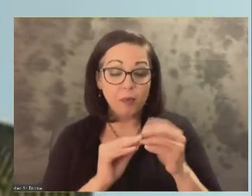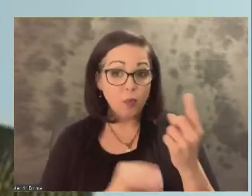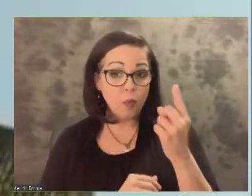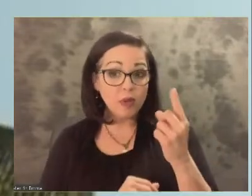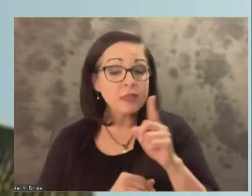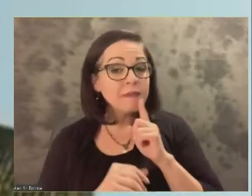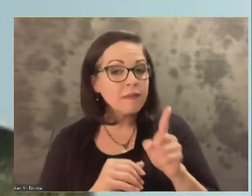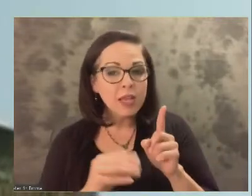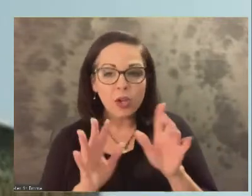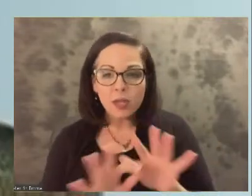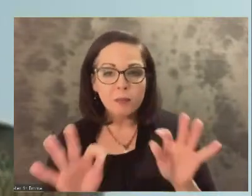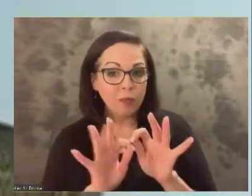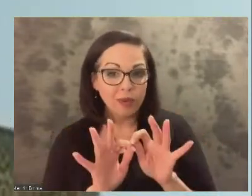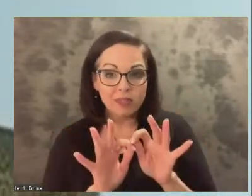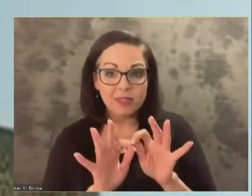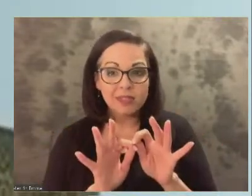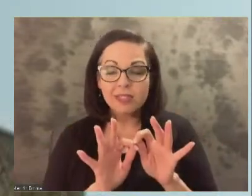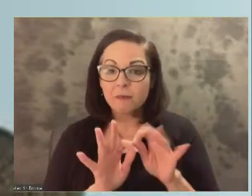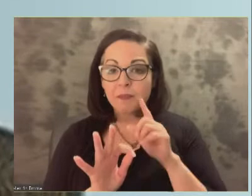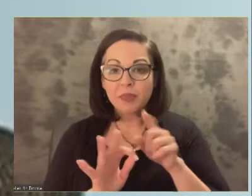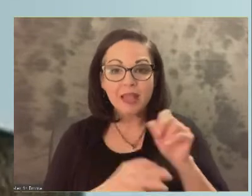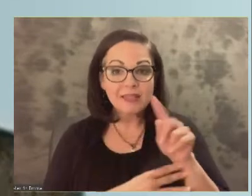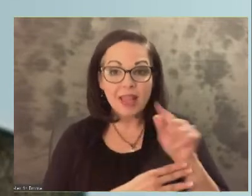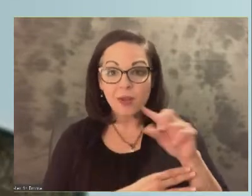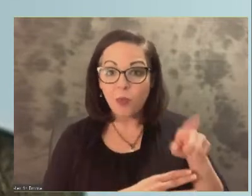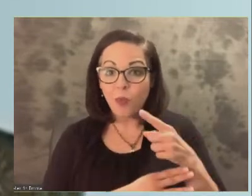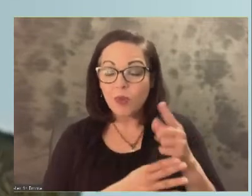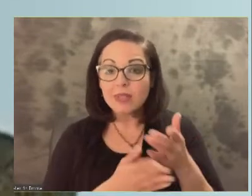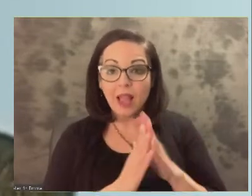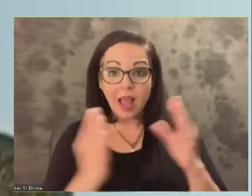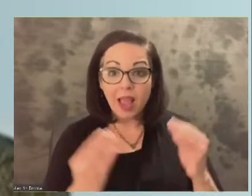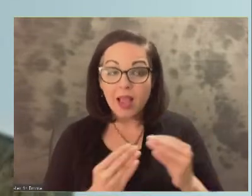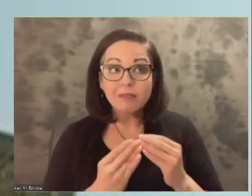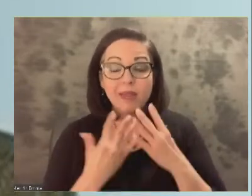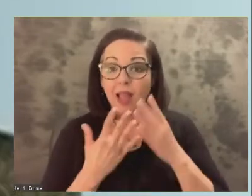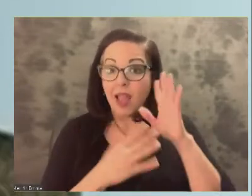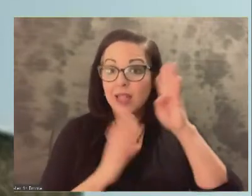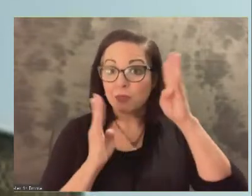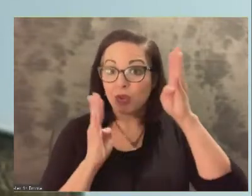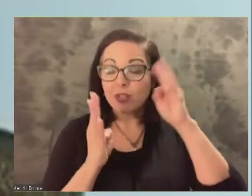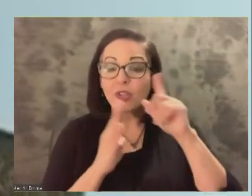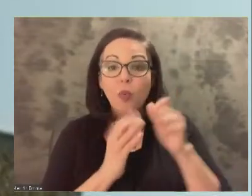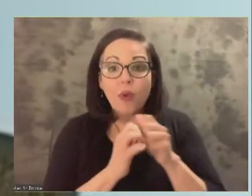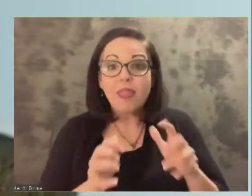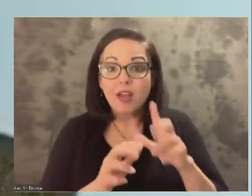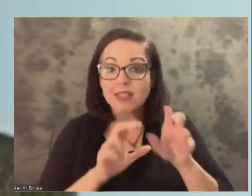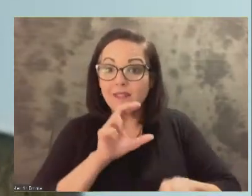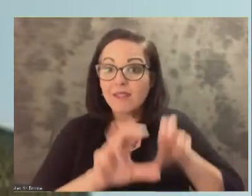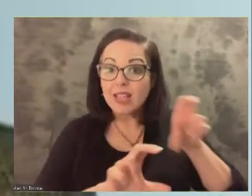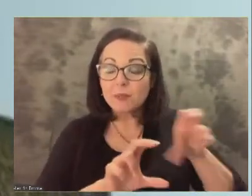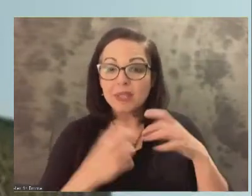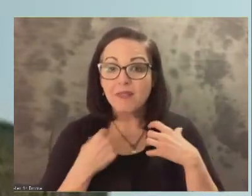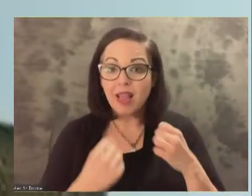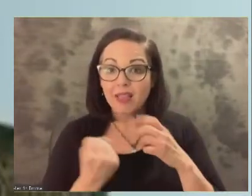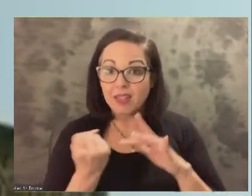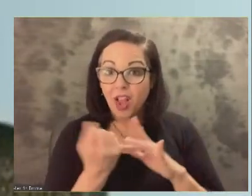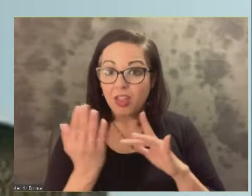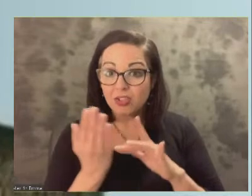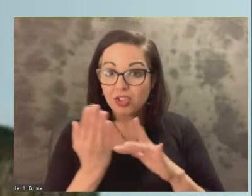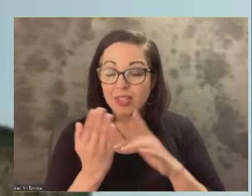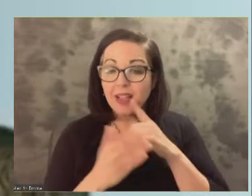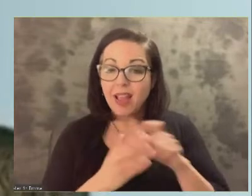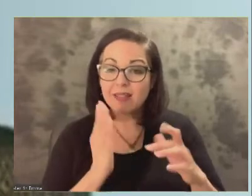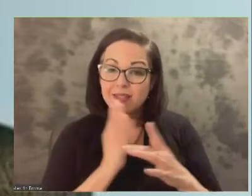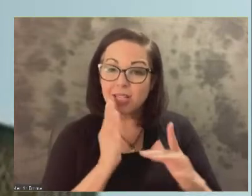very, very important, and data will only be aspirational without the investments to modernize health technology and the